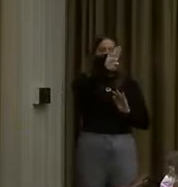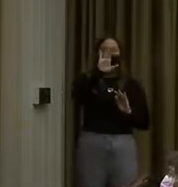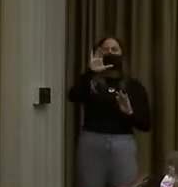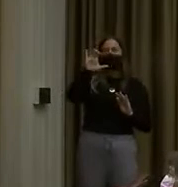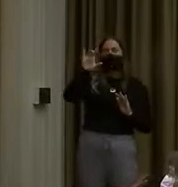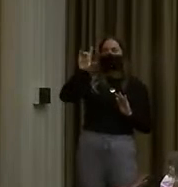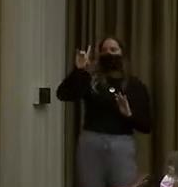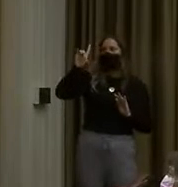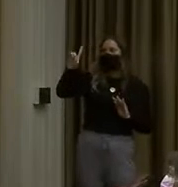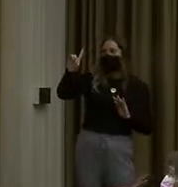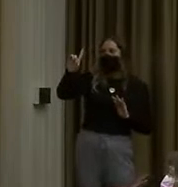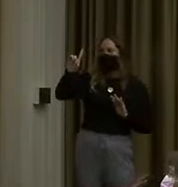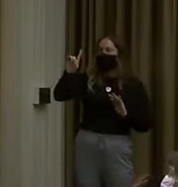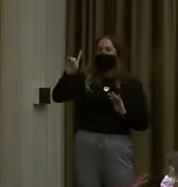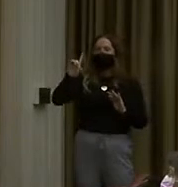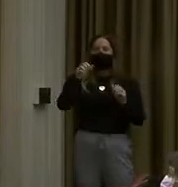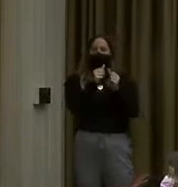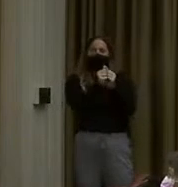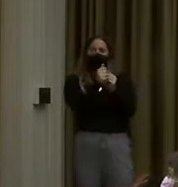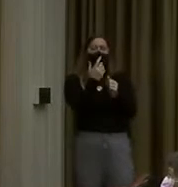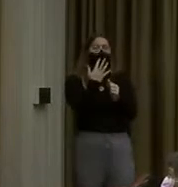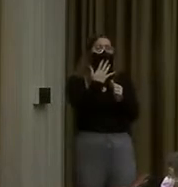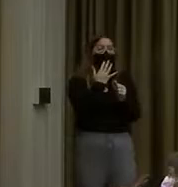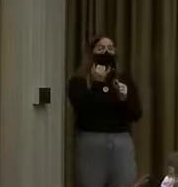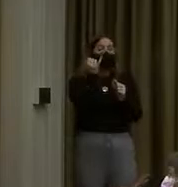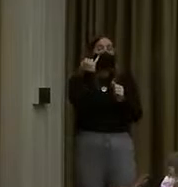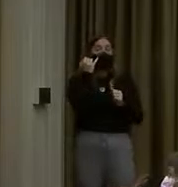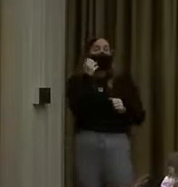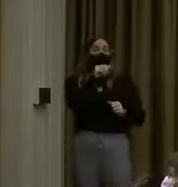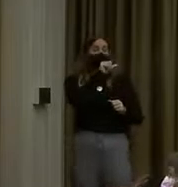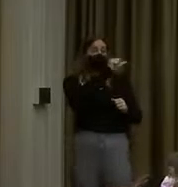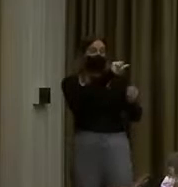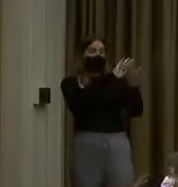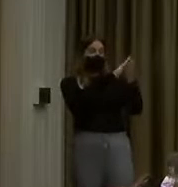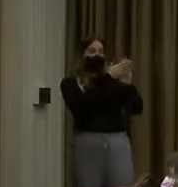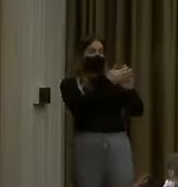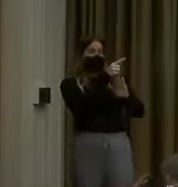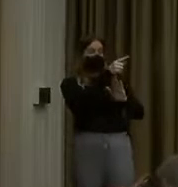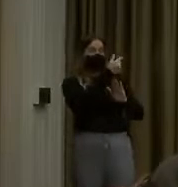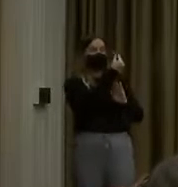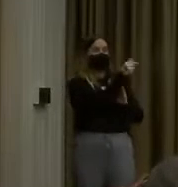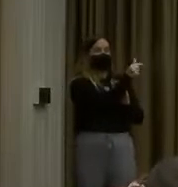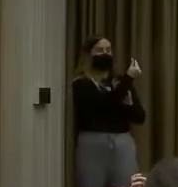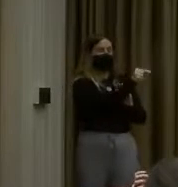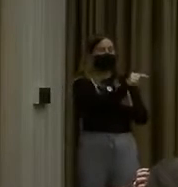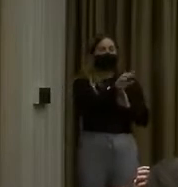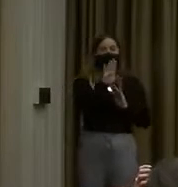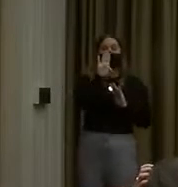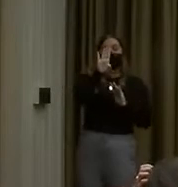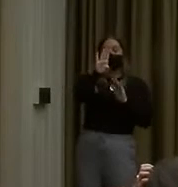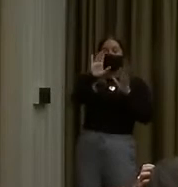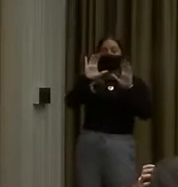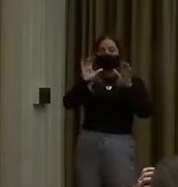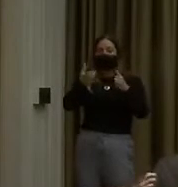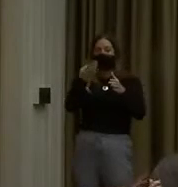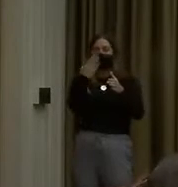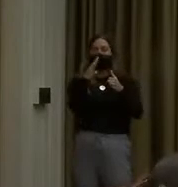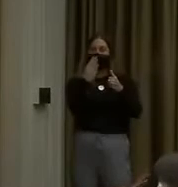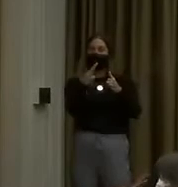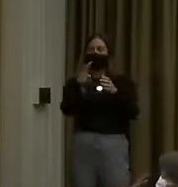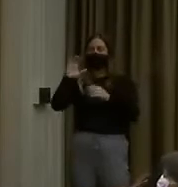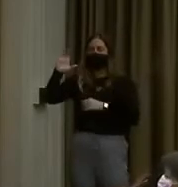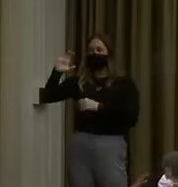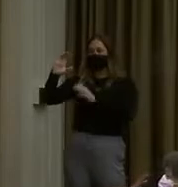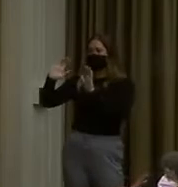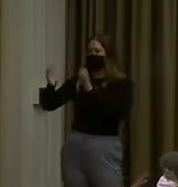D, align them with a color code. If you were A communities, you were green, the B communities were blue, your C communities